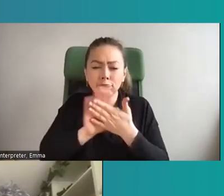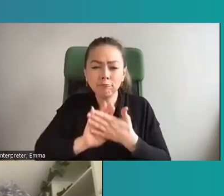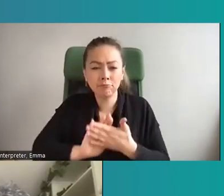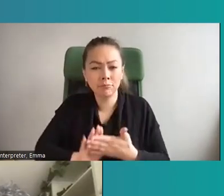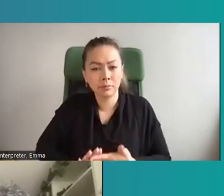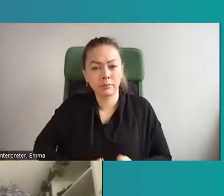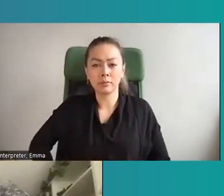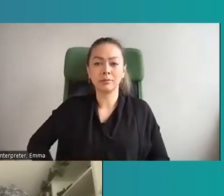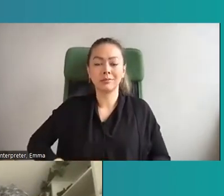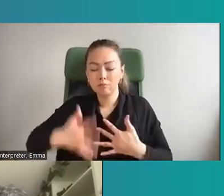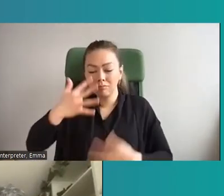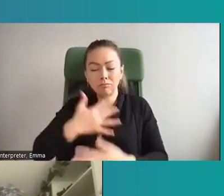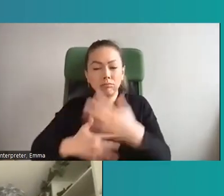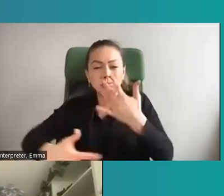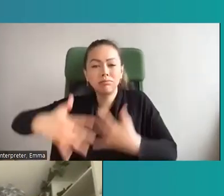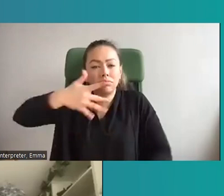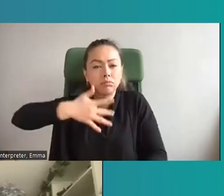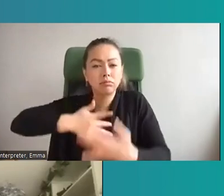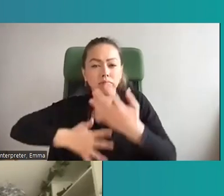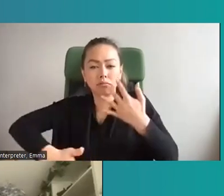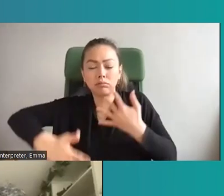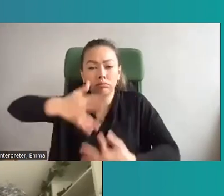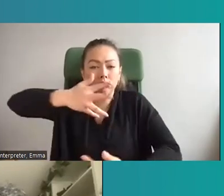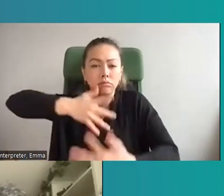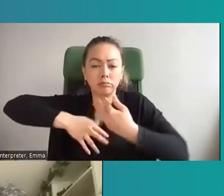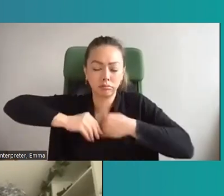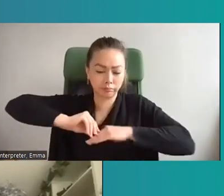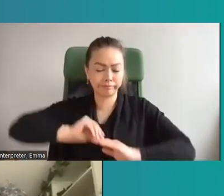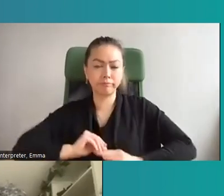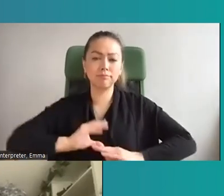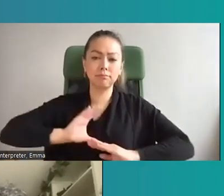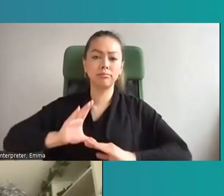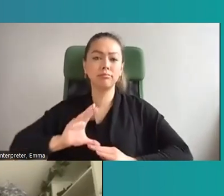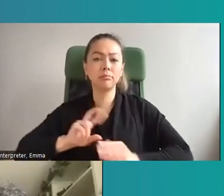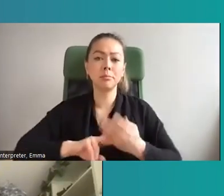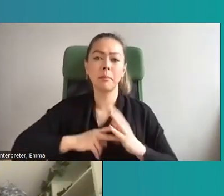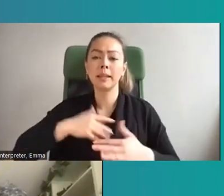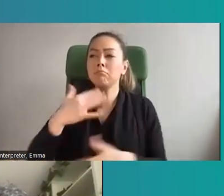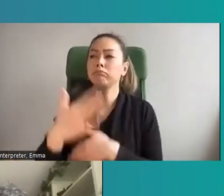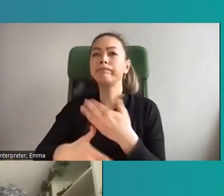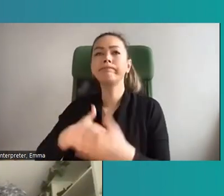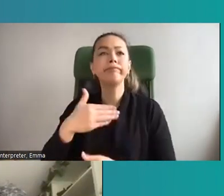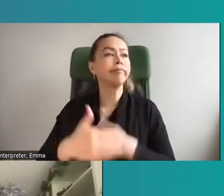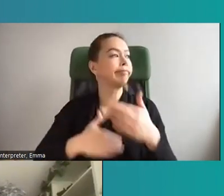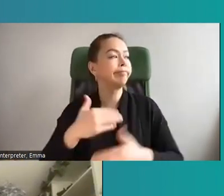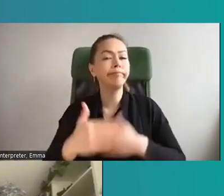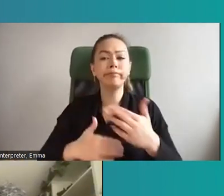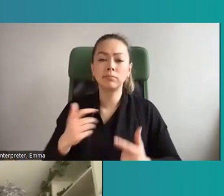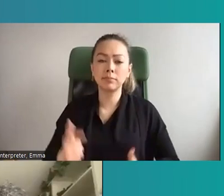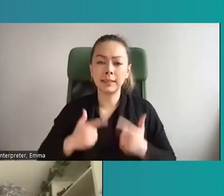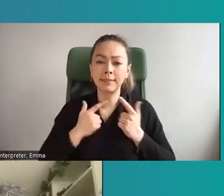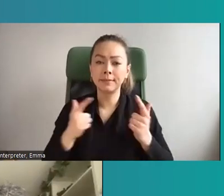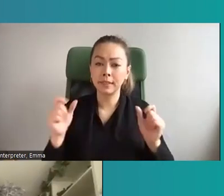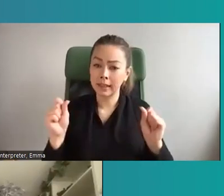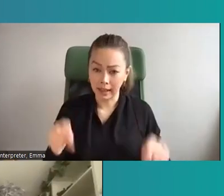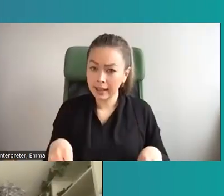inside, and they provide us with nutrients too, so that we can operate at our fullest potential. And so we